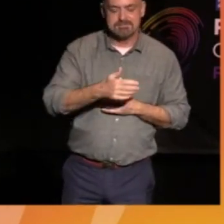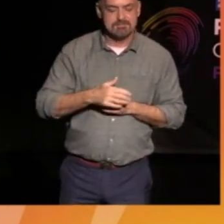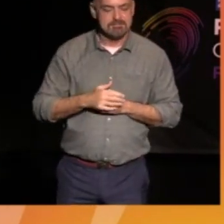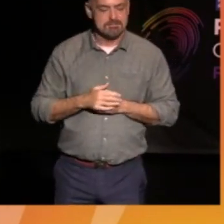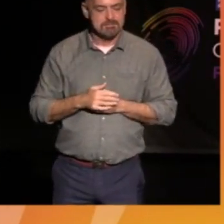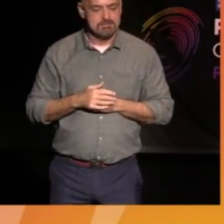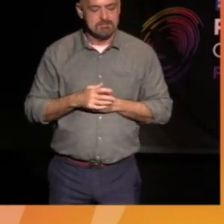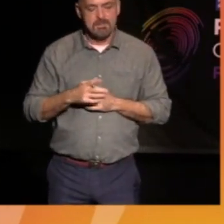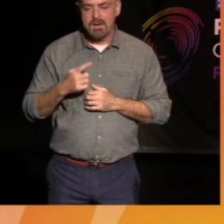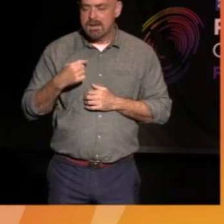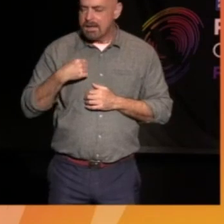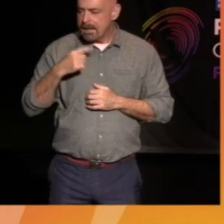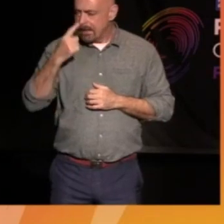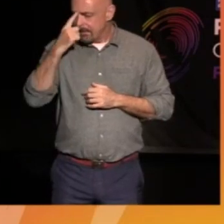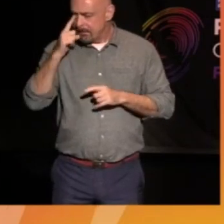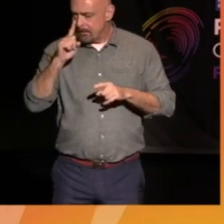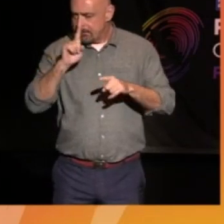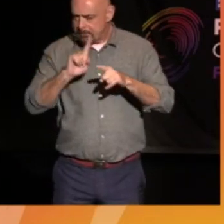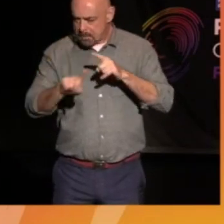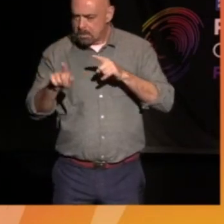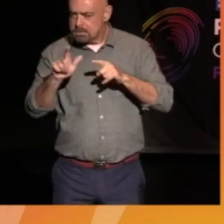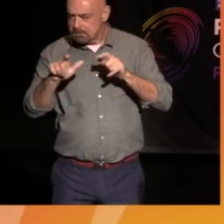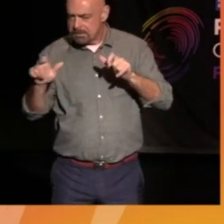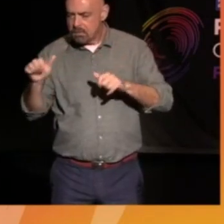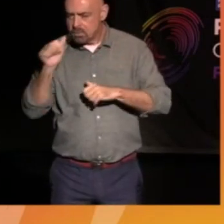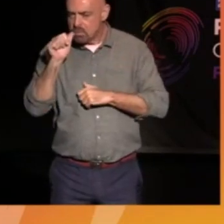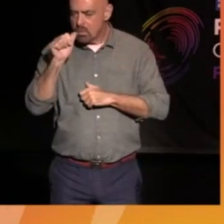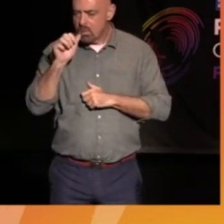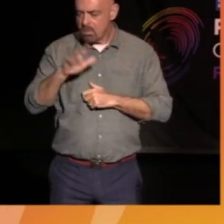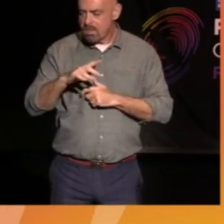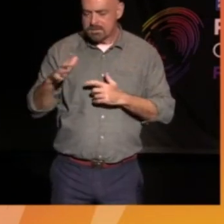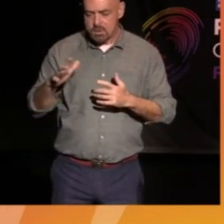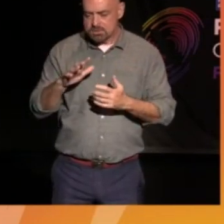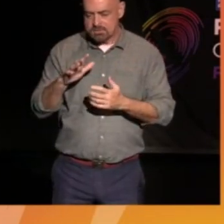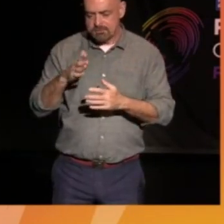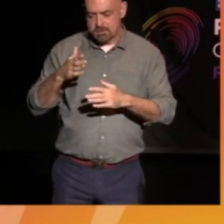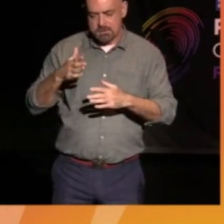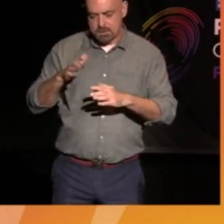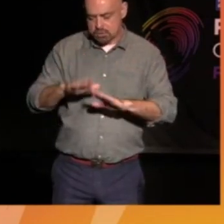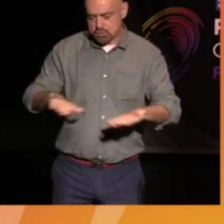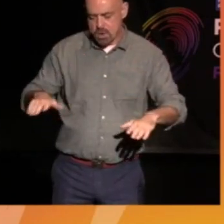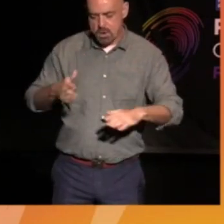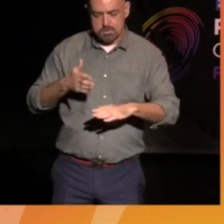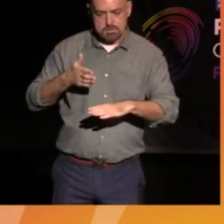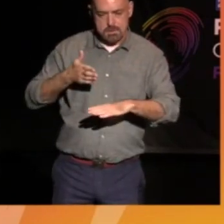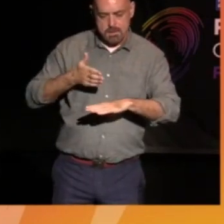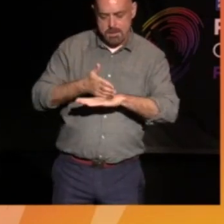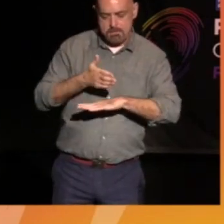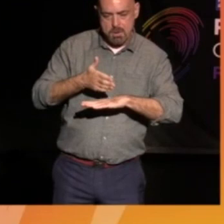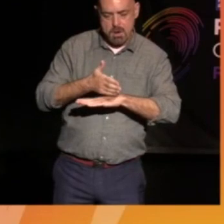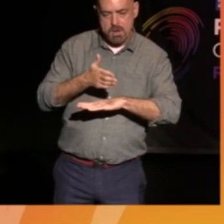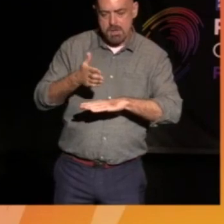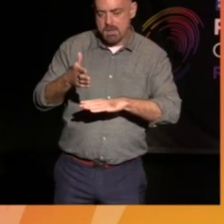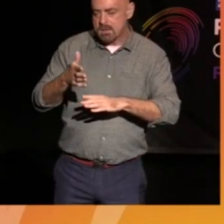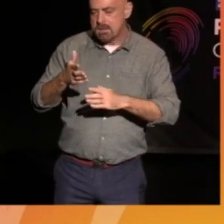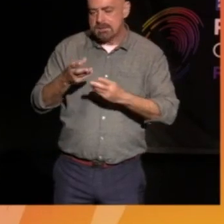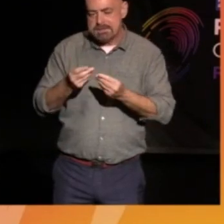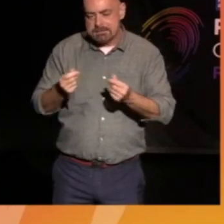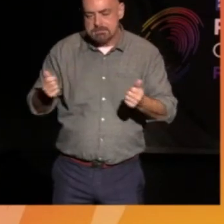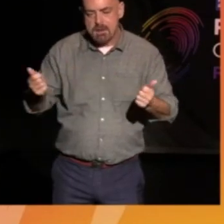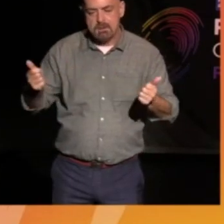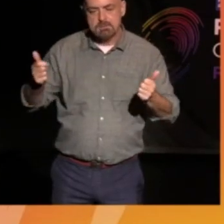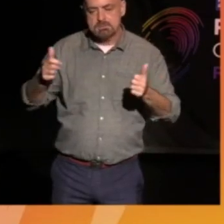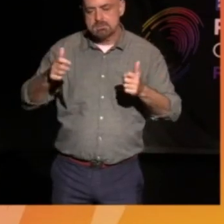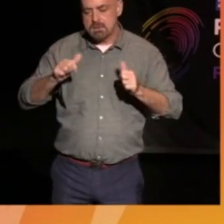I think most people are aware that there's a lot of child labour in the industries of like agriculture, textiles and fashion,